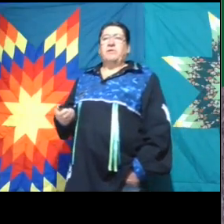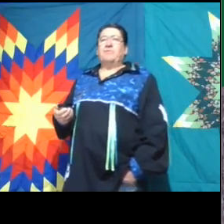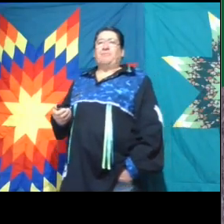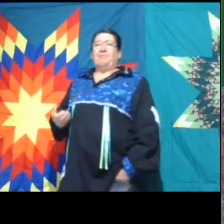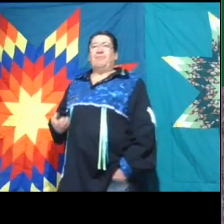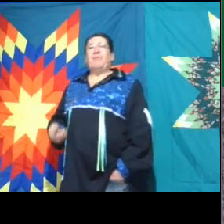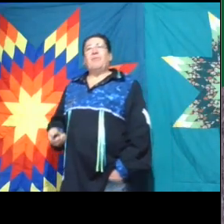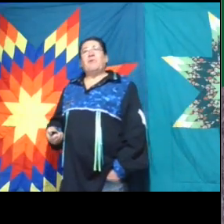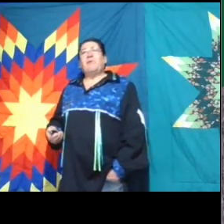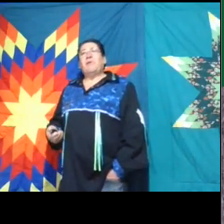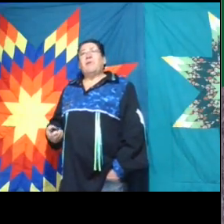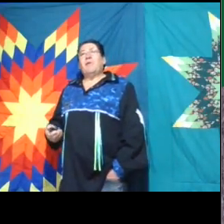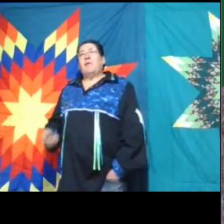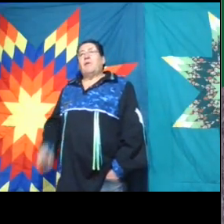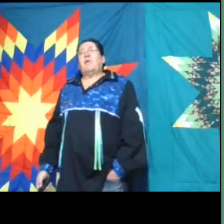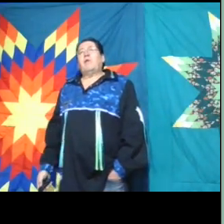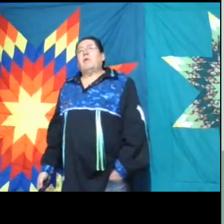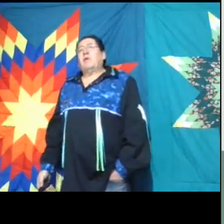learn.